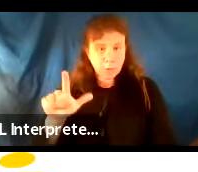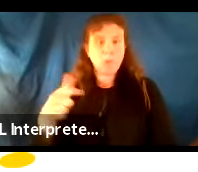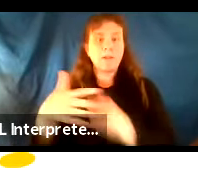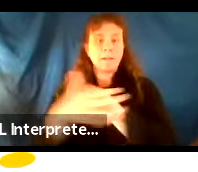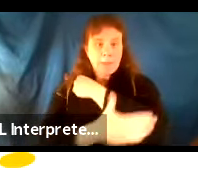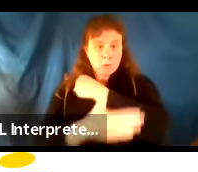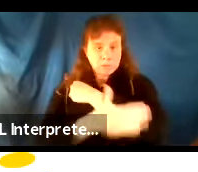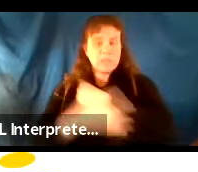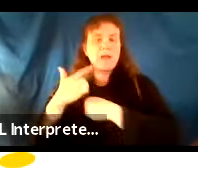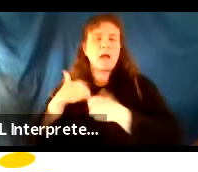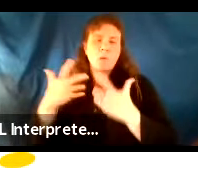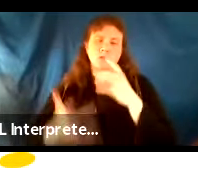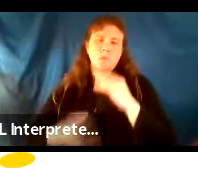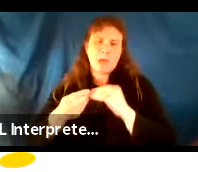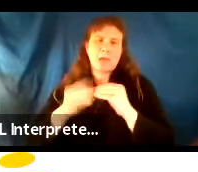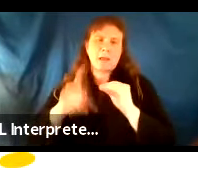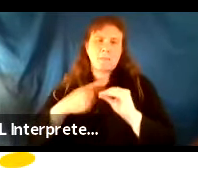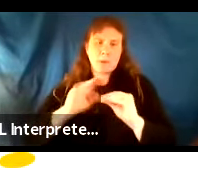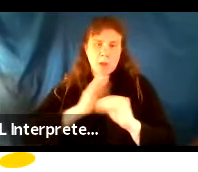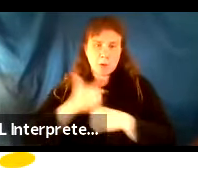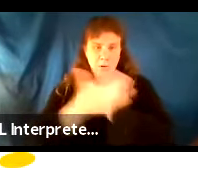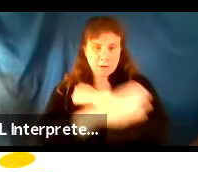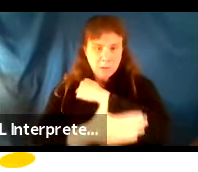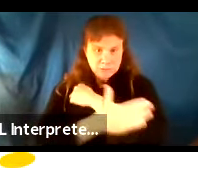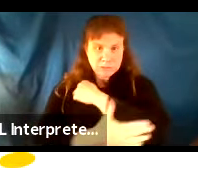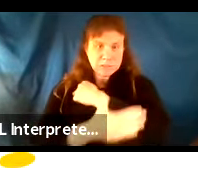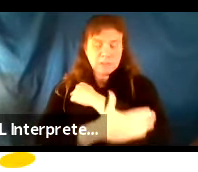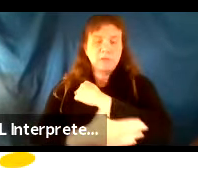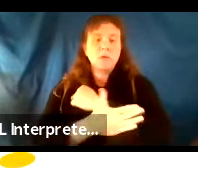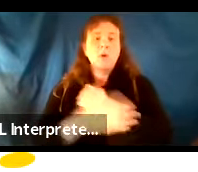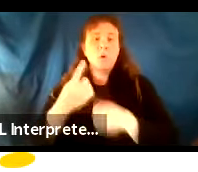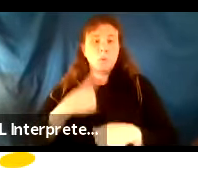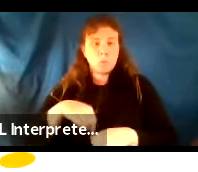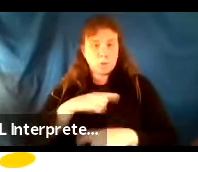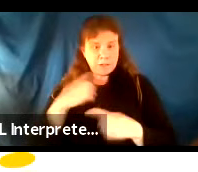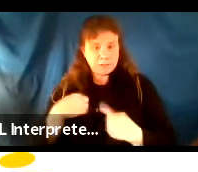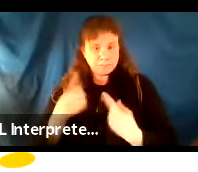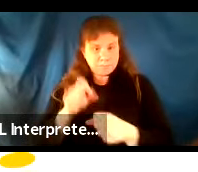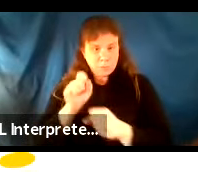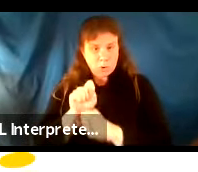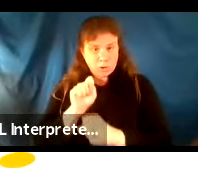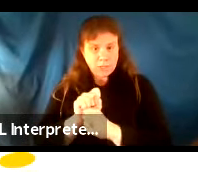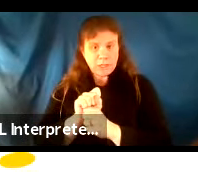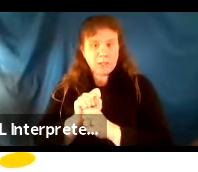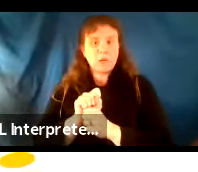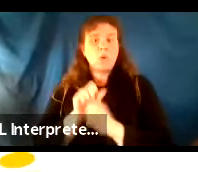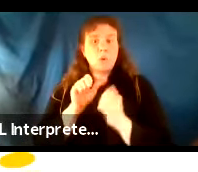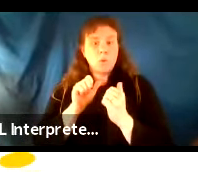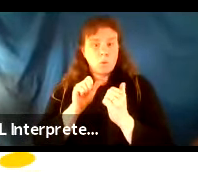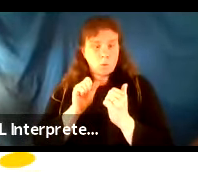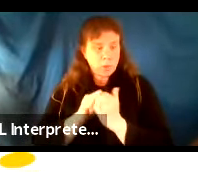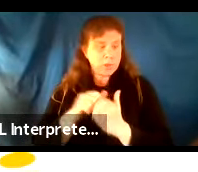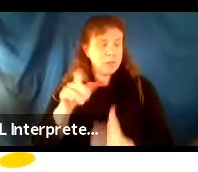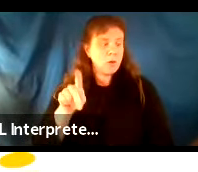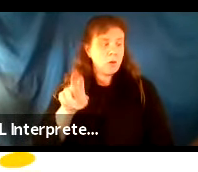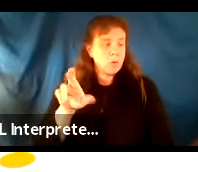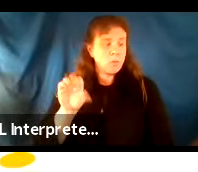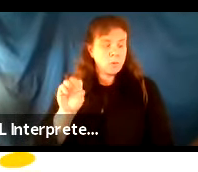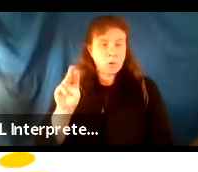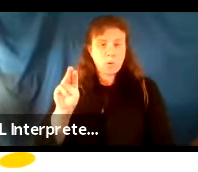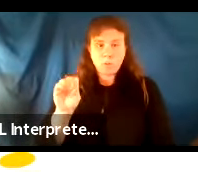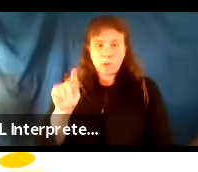our county, as we have been working with them, and promotoras have